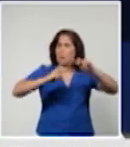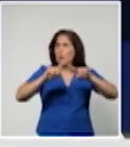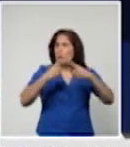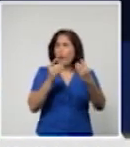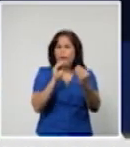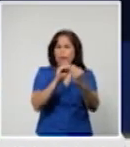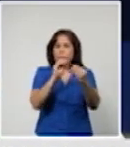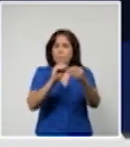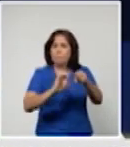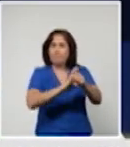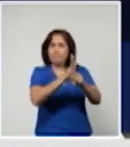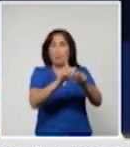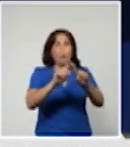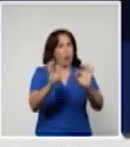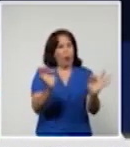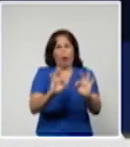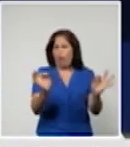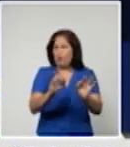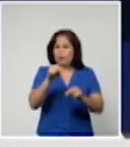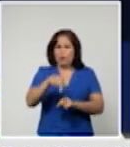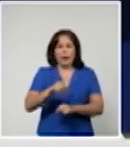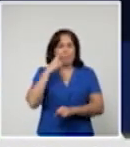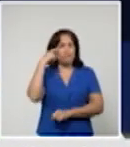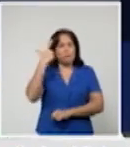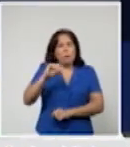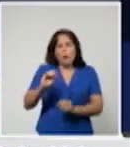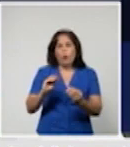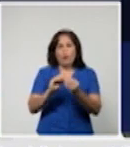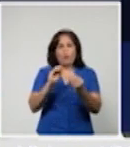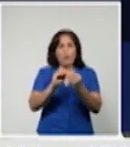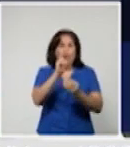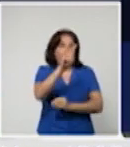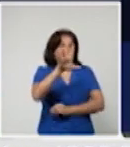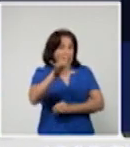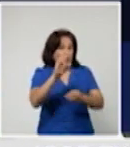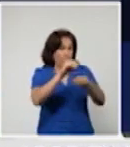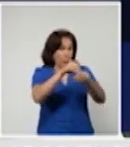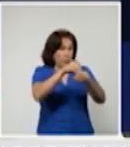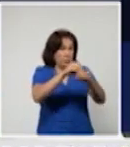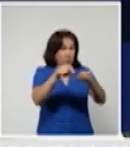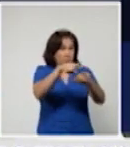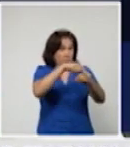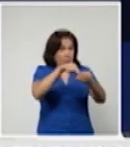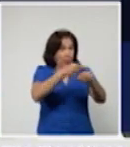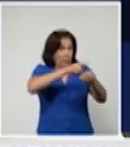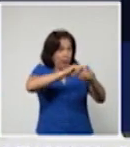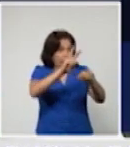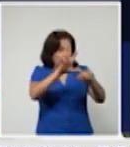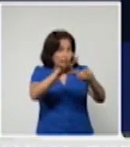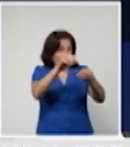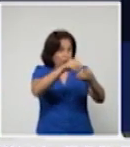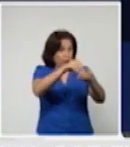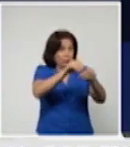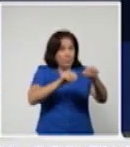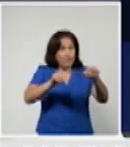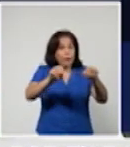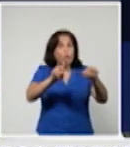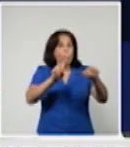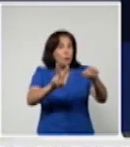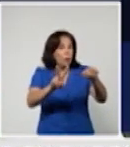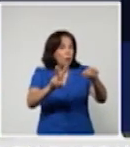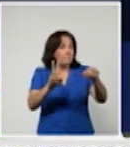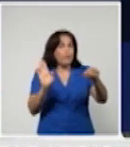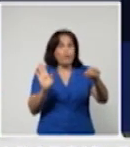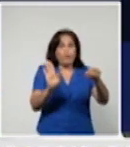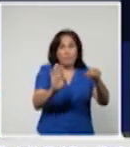contracted the virus abroad, taking the total number of imported cases to 229.